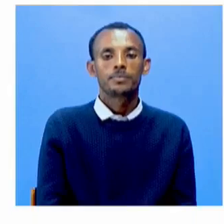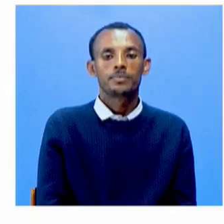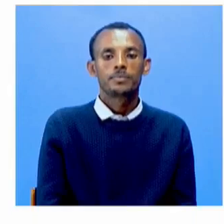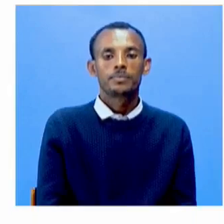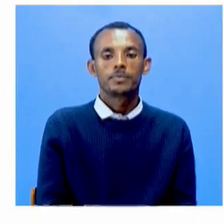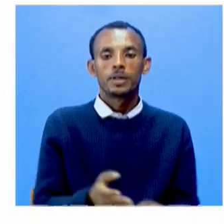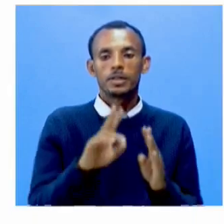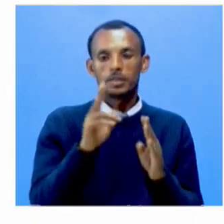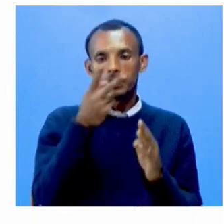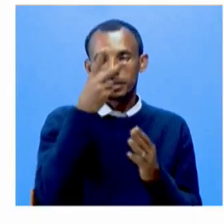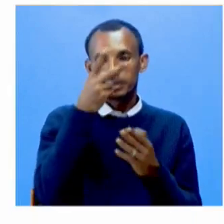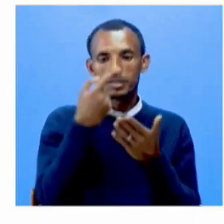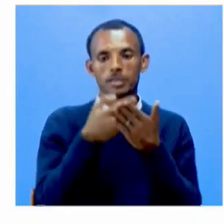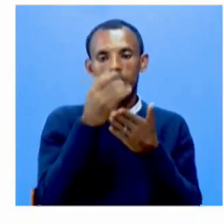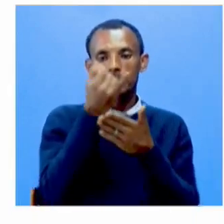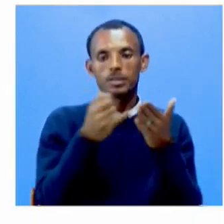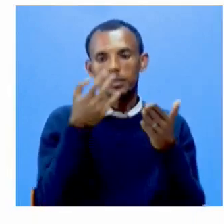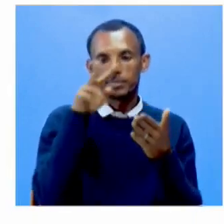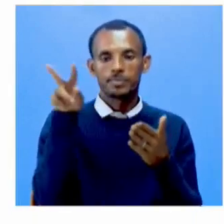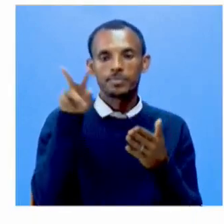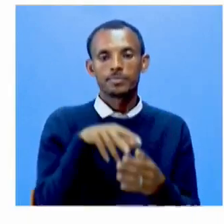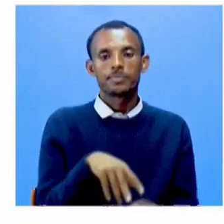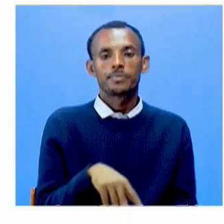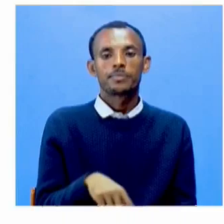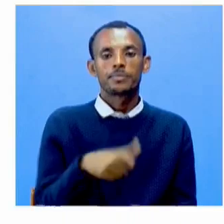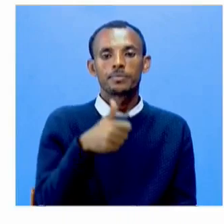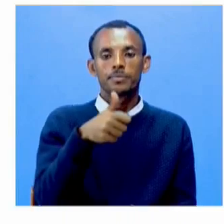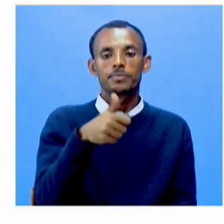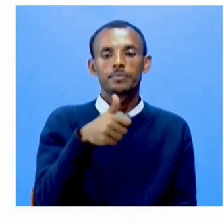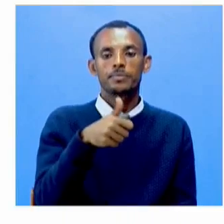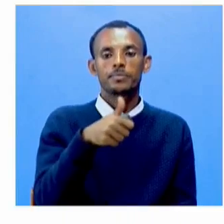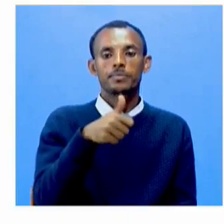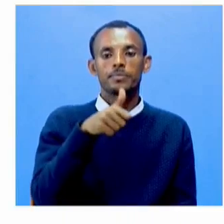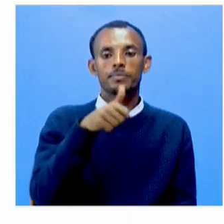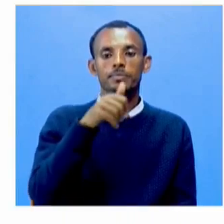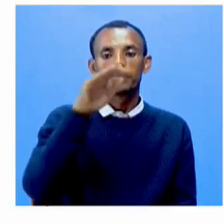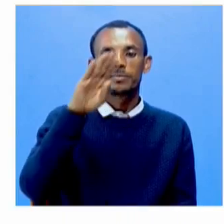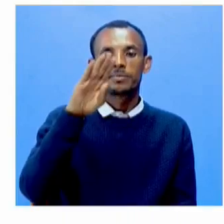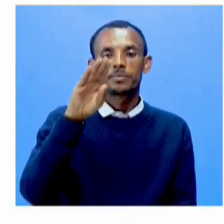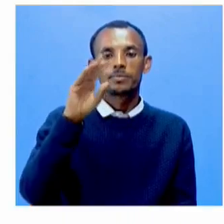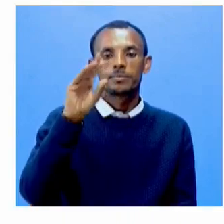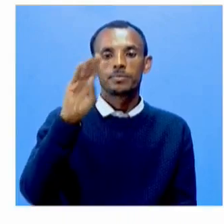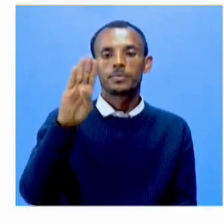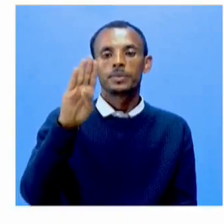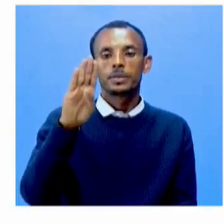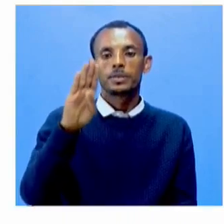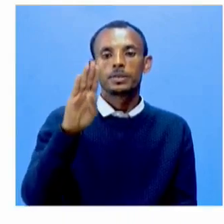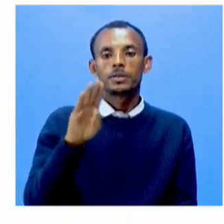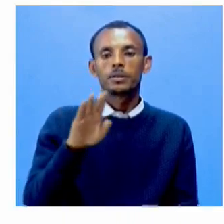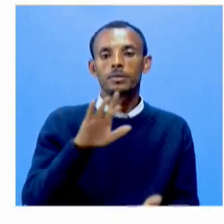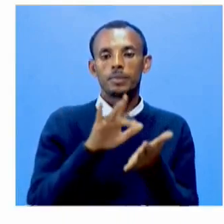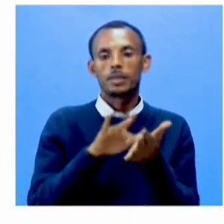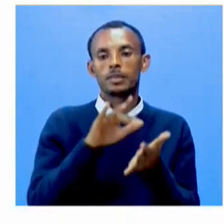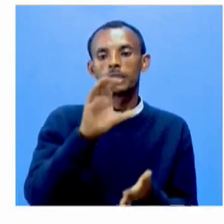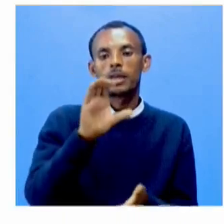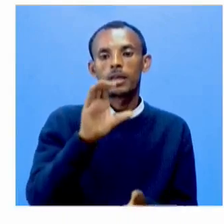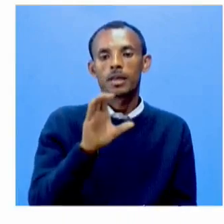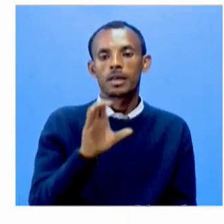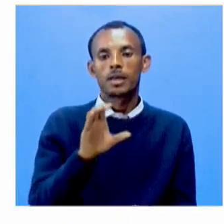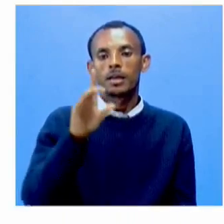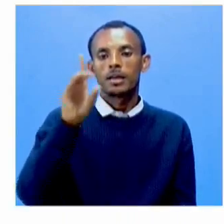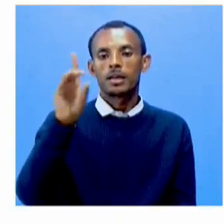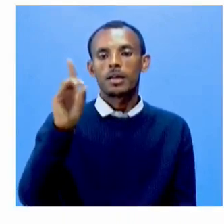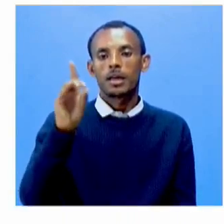Let's take this. Here it is A, B, this one is C,